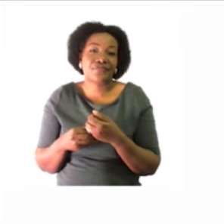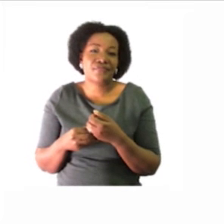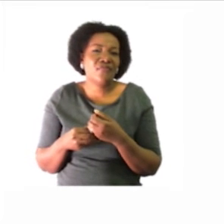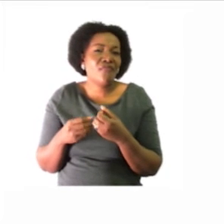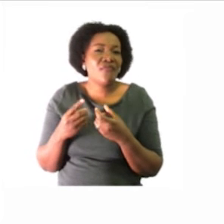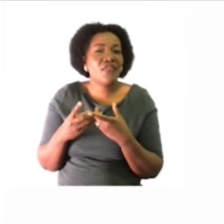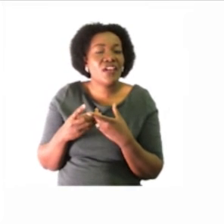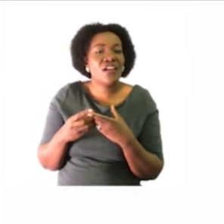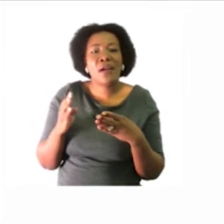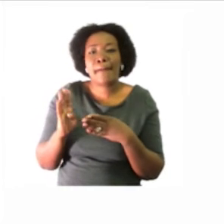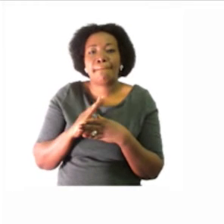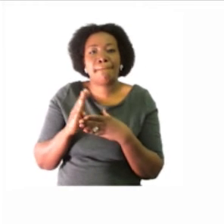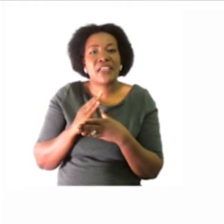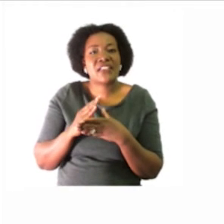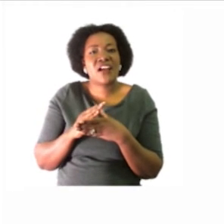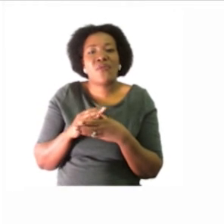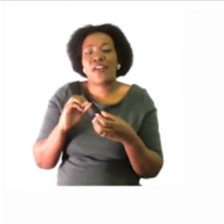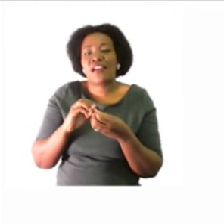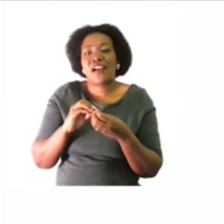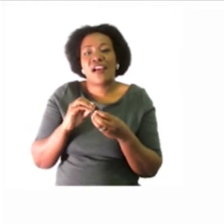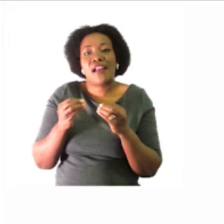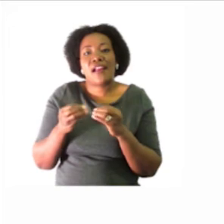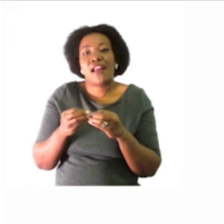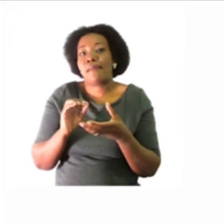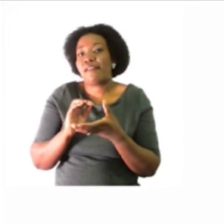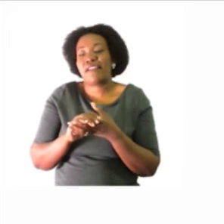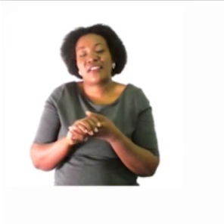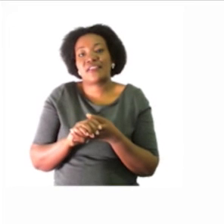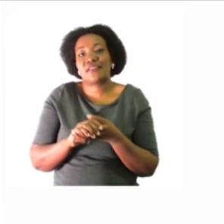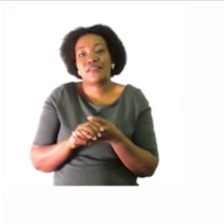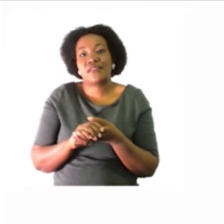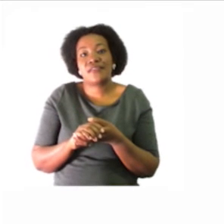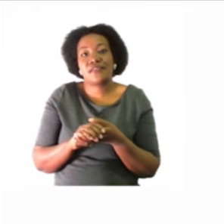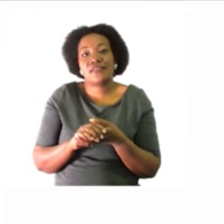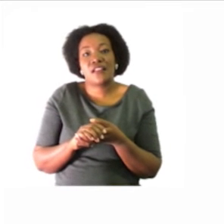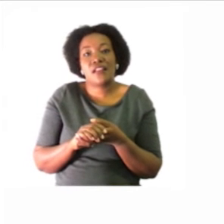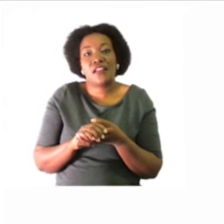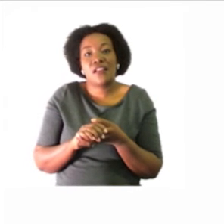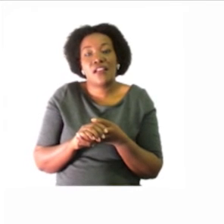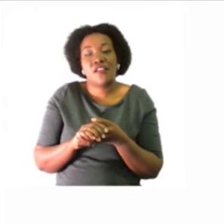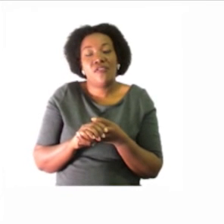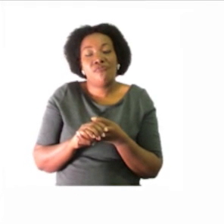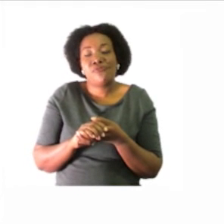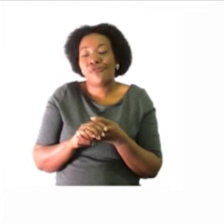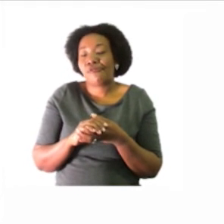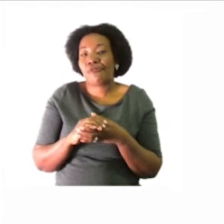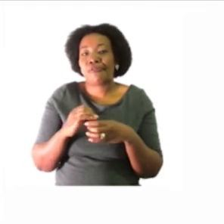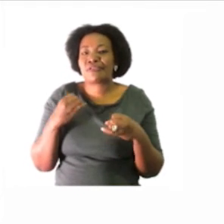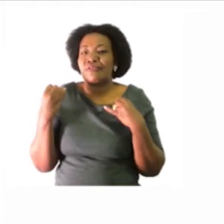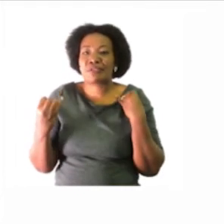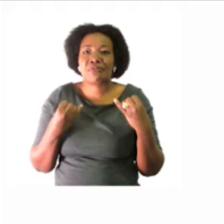Okay, we are still busy with the number bonding of 10. Now here is also going to be a very fun activity for